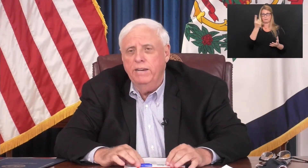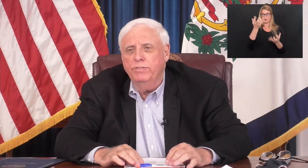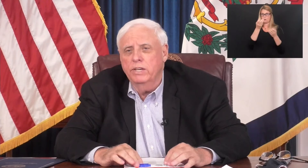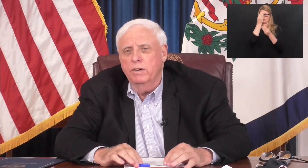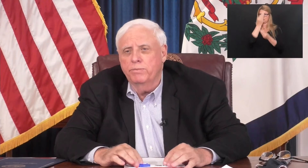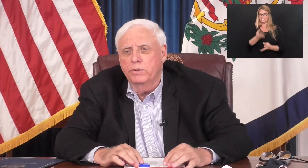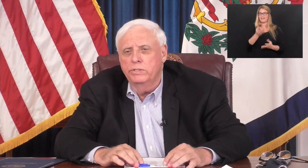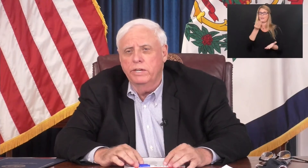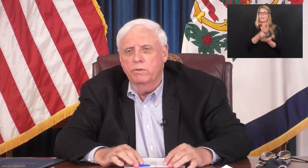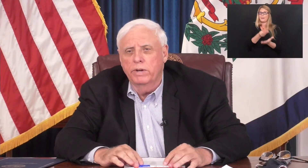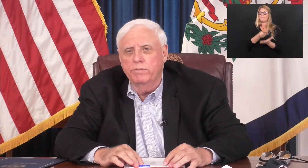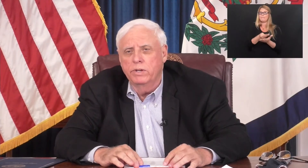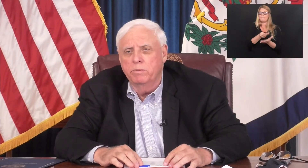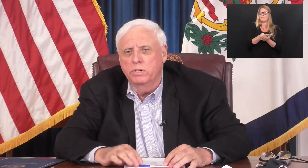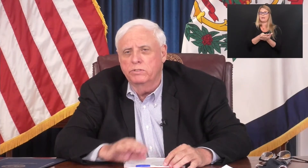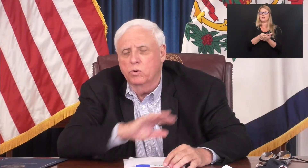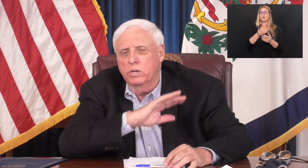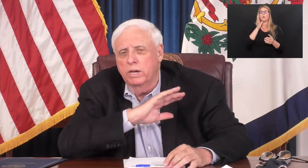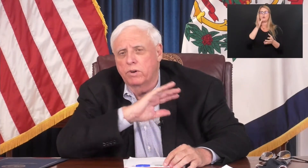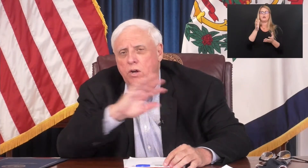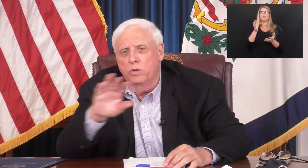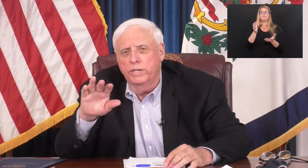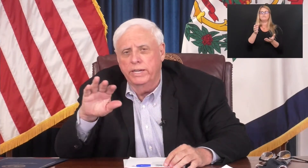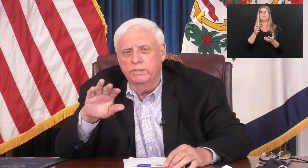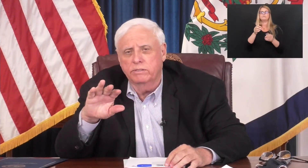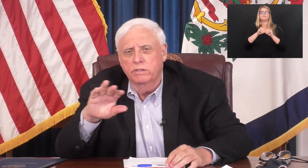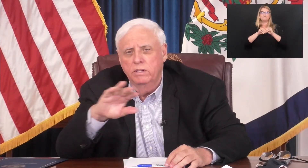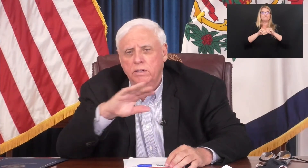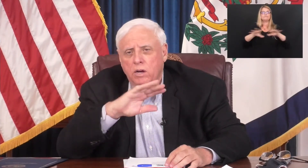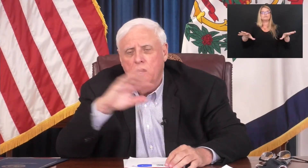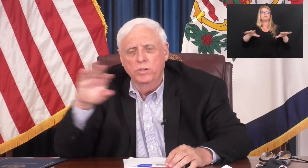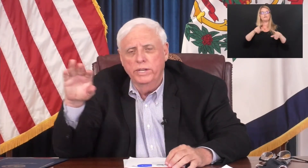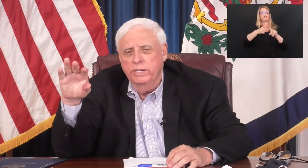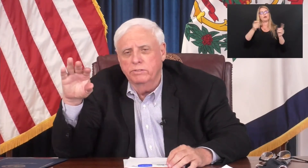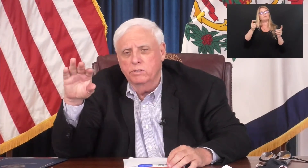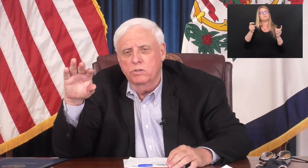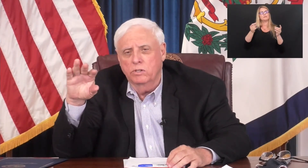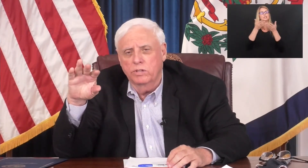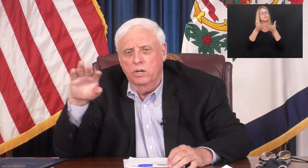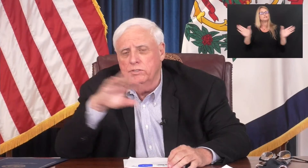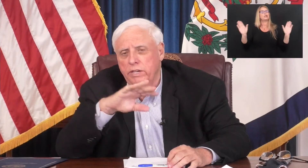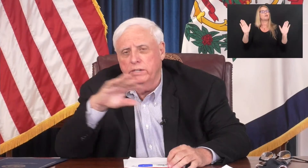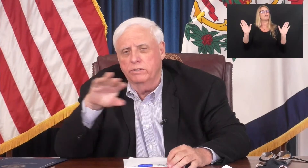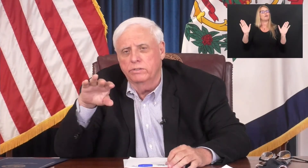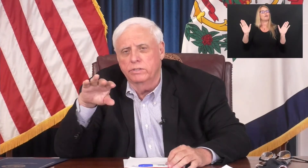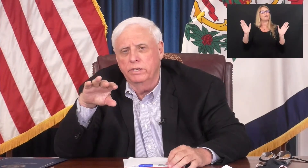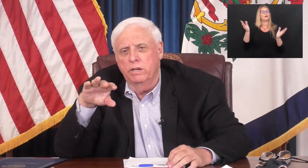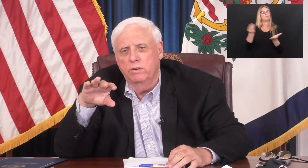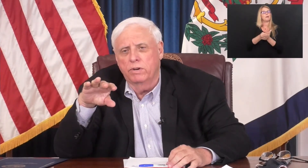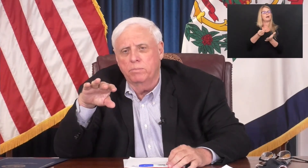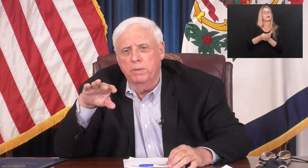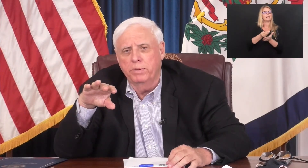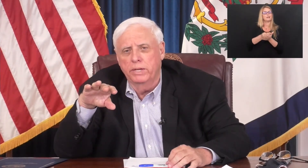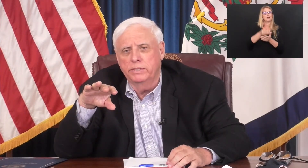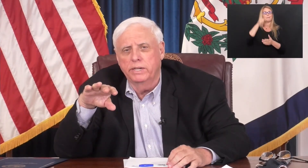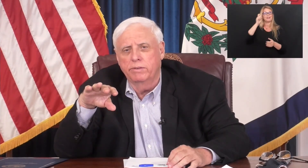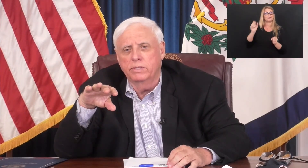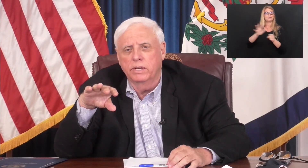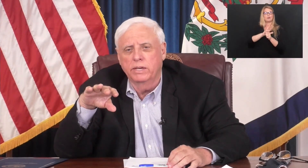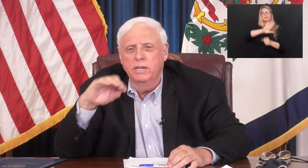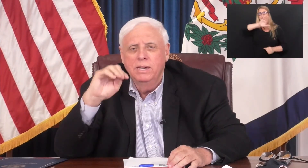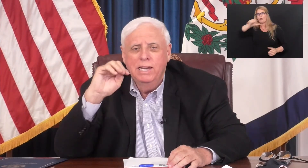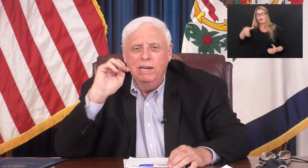funds have to come through general revenue because it's going to cover all deaths across all sectors, of our population